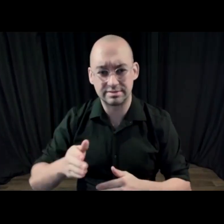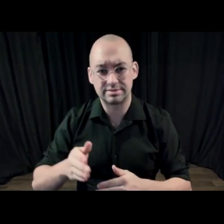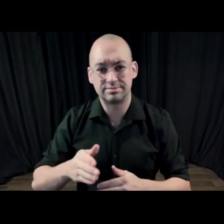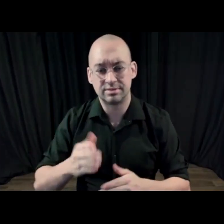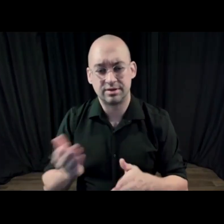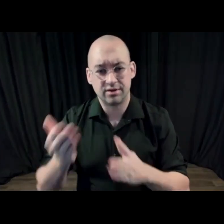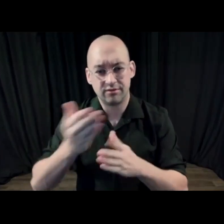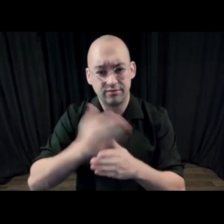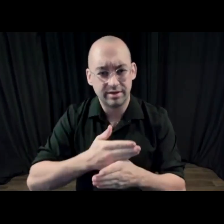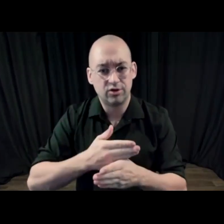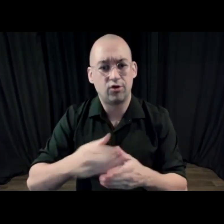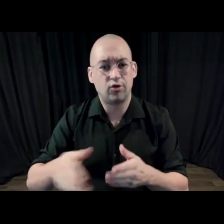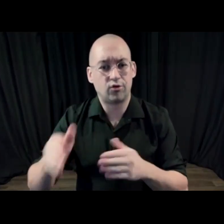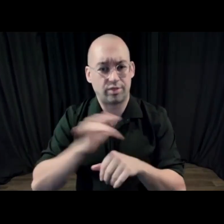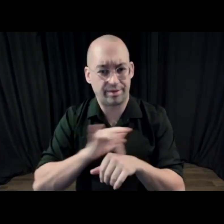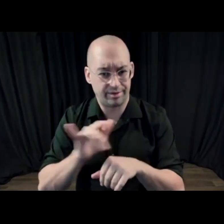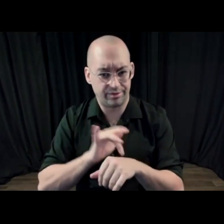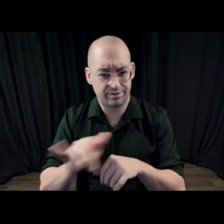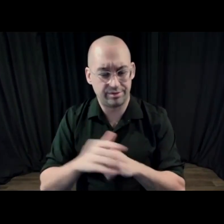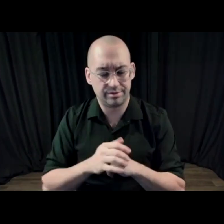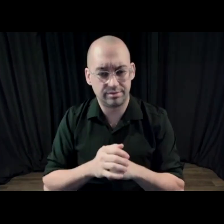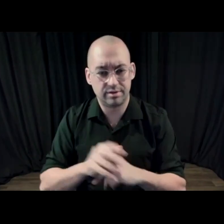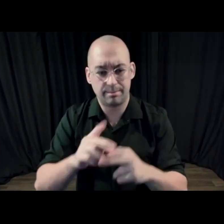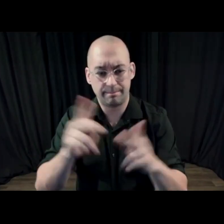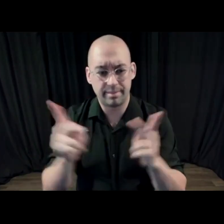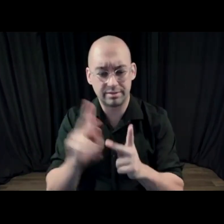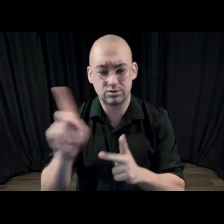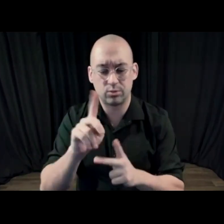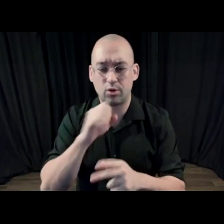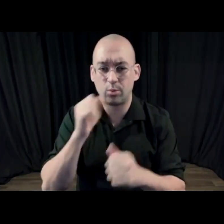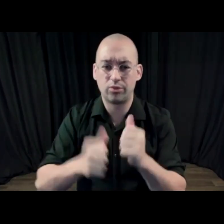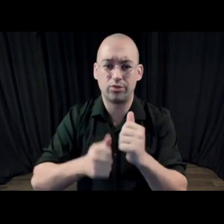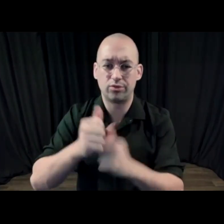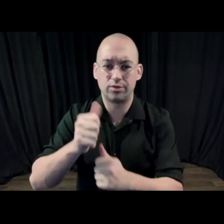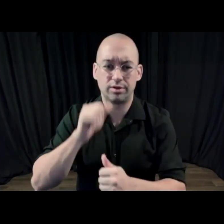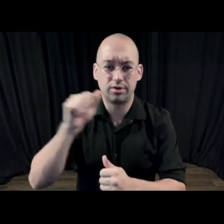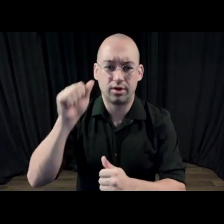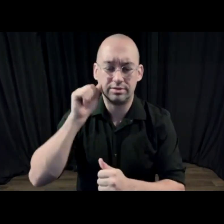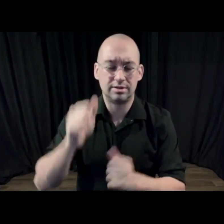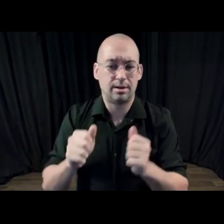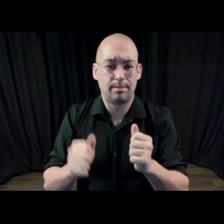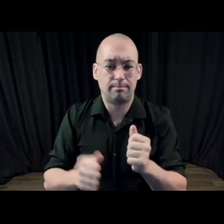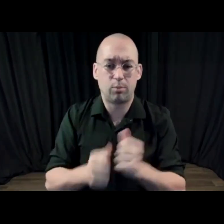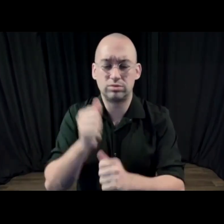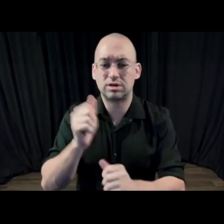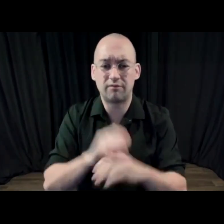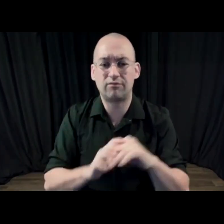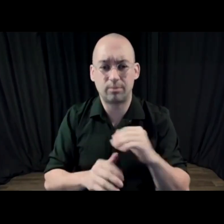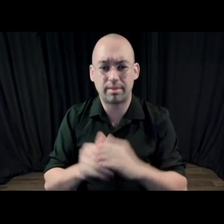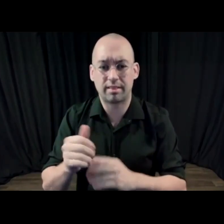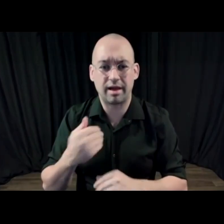earlier in places where older adults are most comfortable and they have